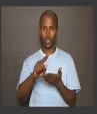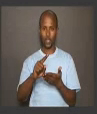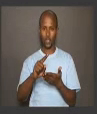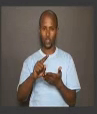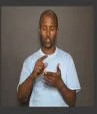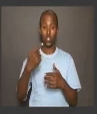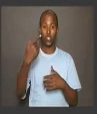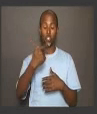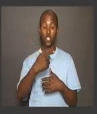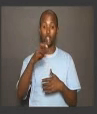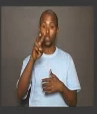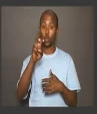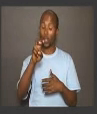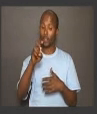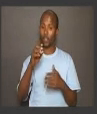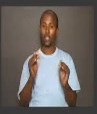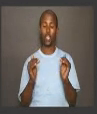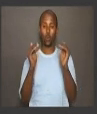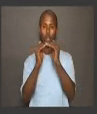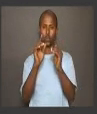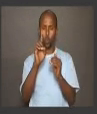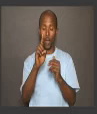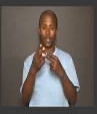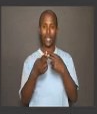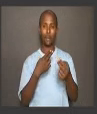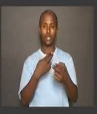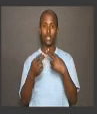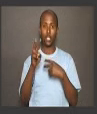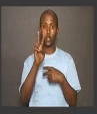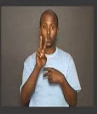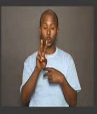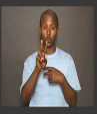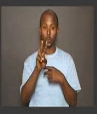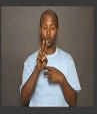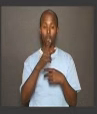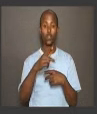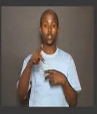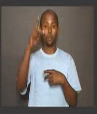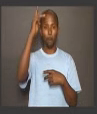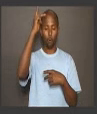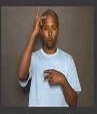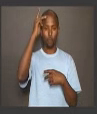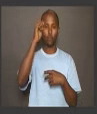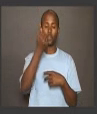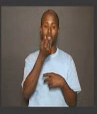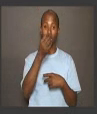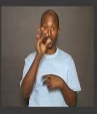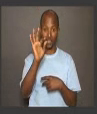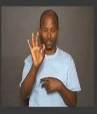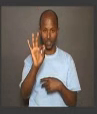G20 equals 1 times 2 to the power of